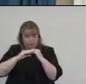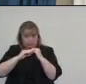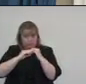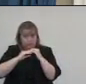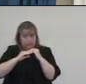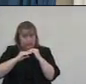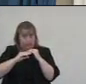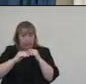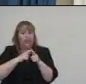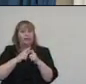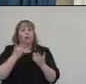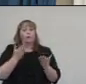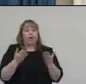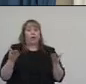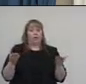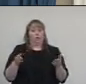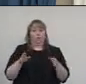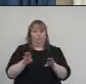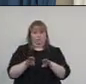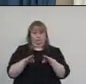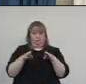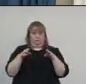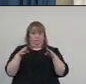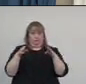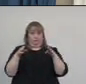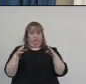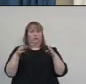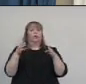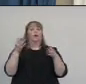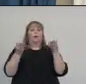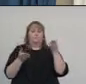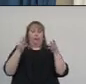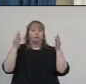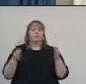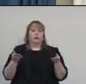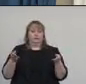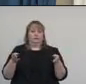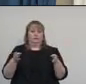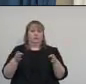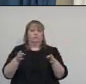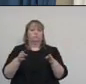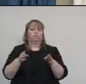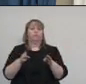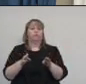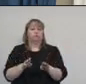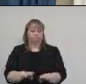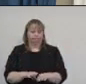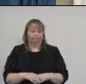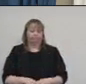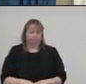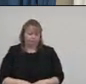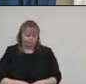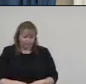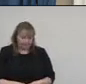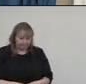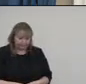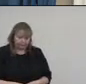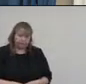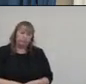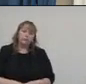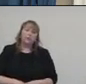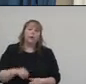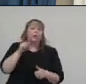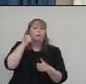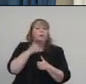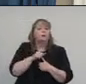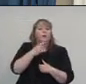media with freedom of information requests. We are inundated with requests from different media outlets. Everybody's asking